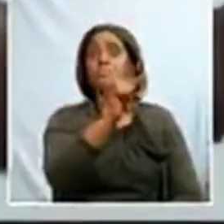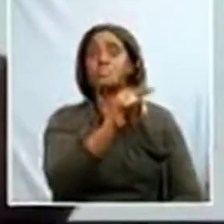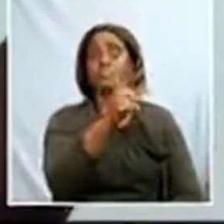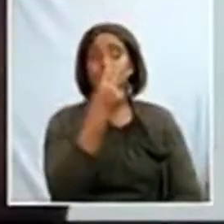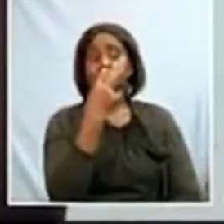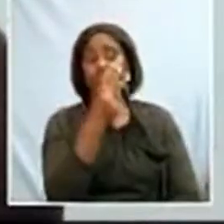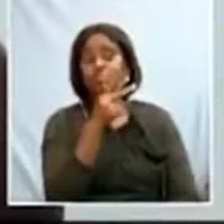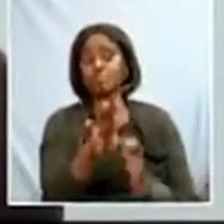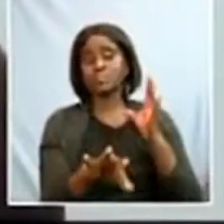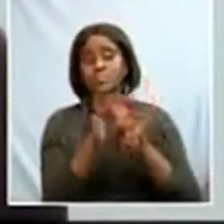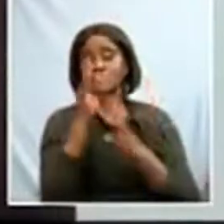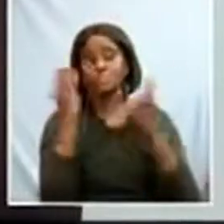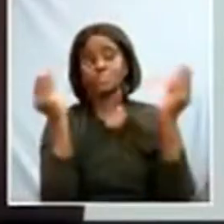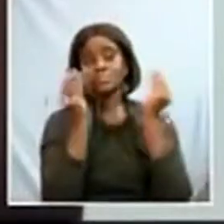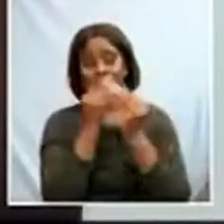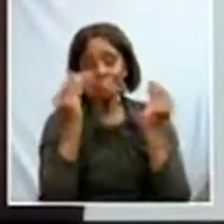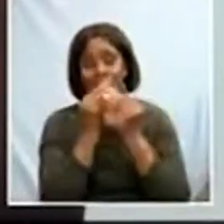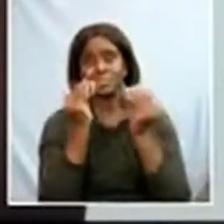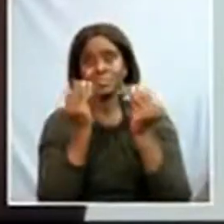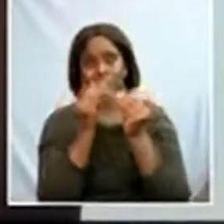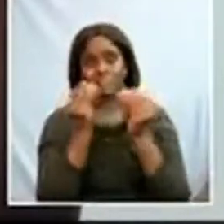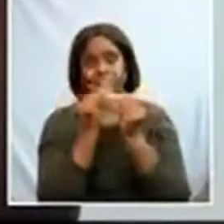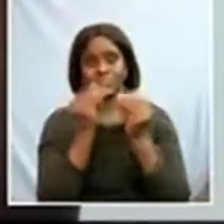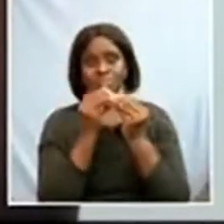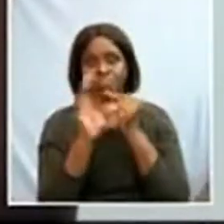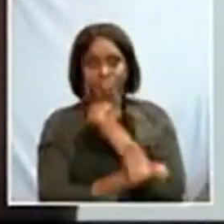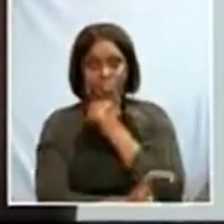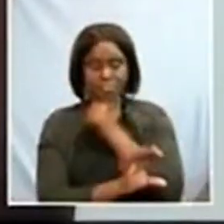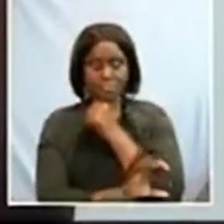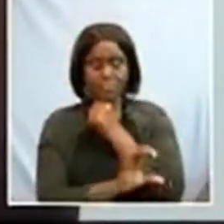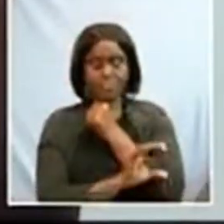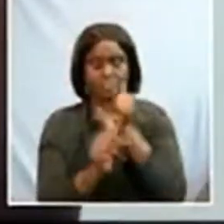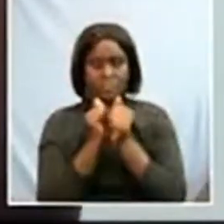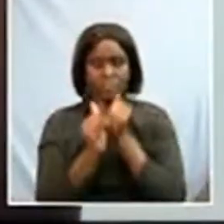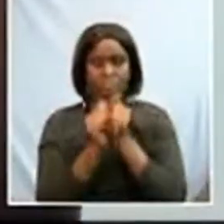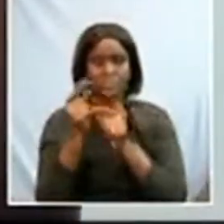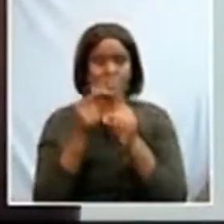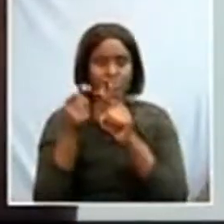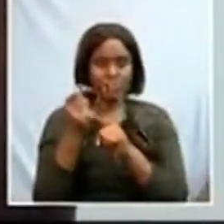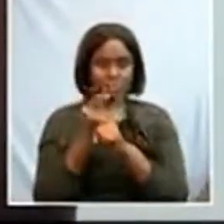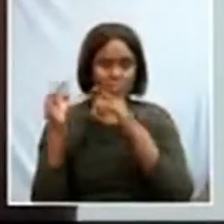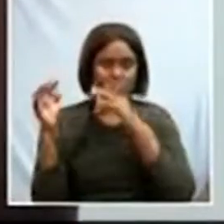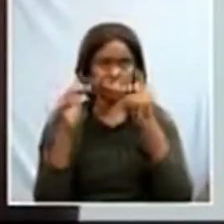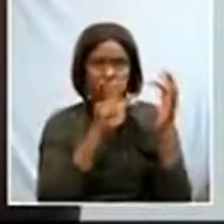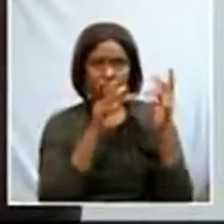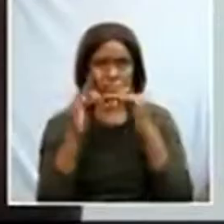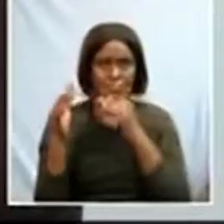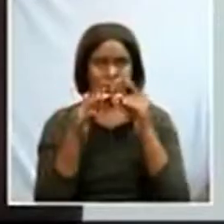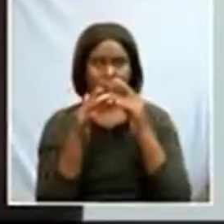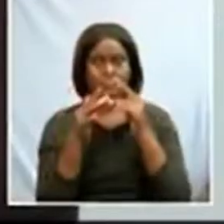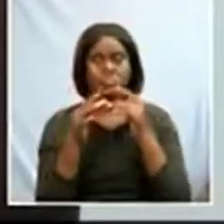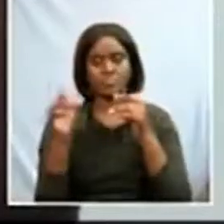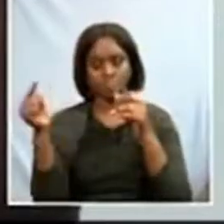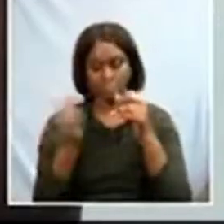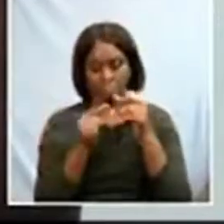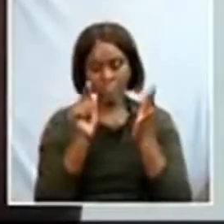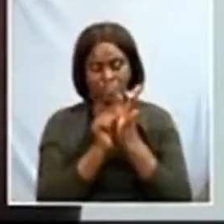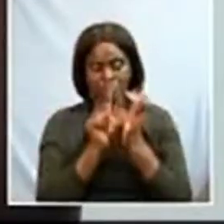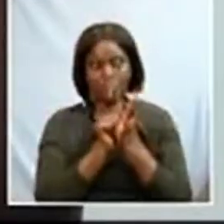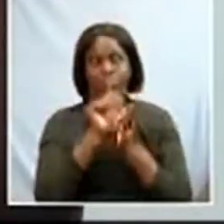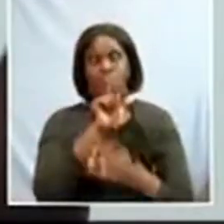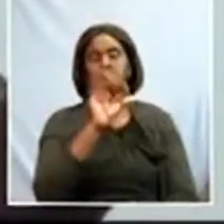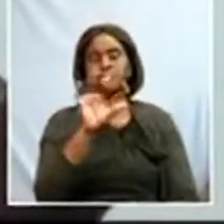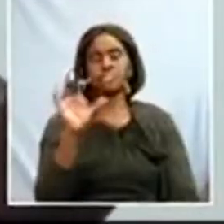you find that that country that is coming from war came to Lusaka City